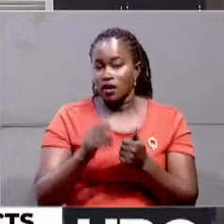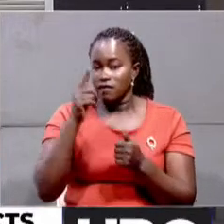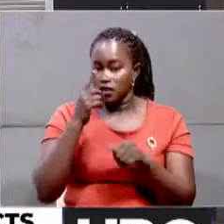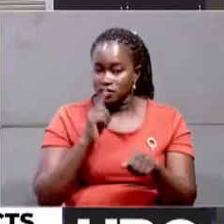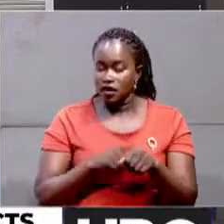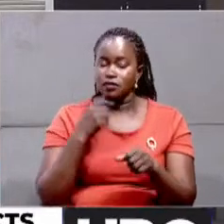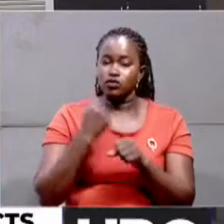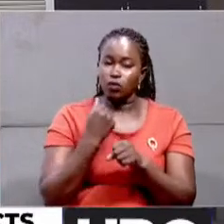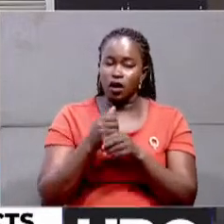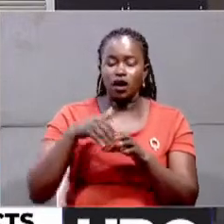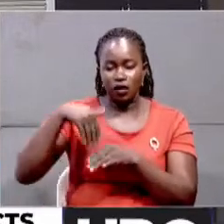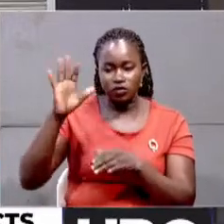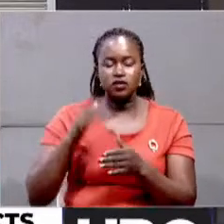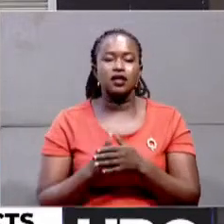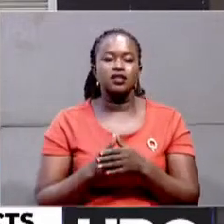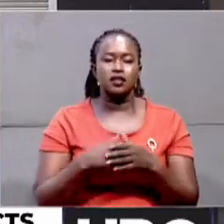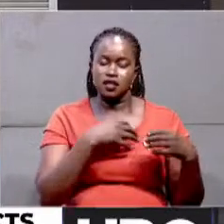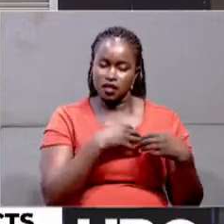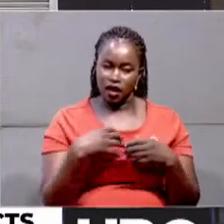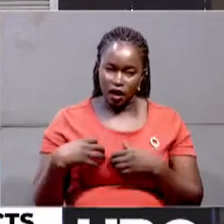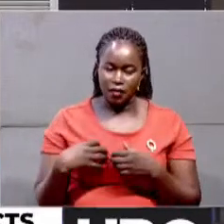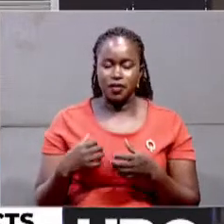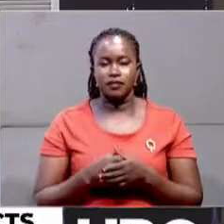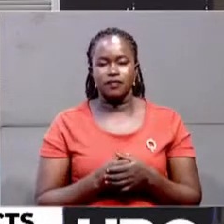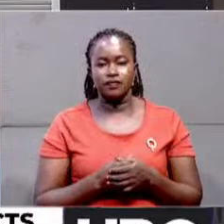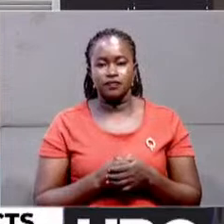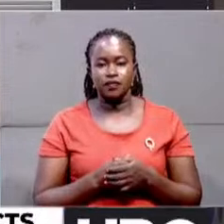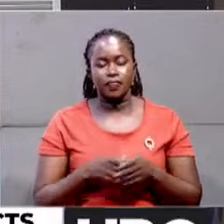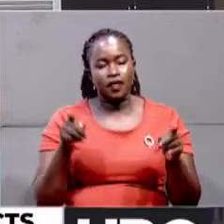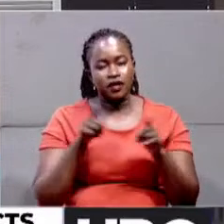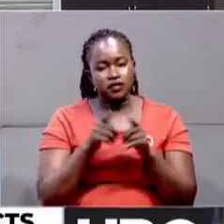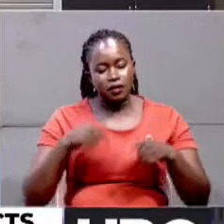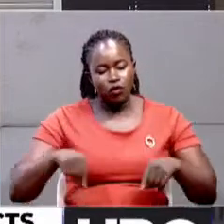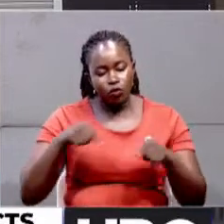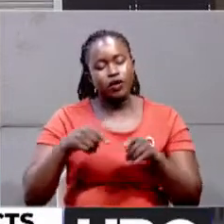work outside the army. And